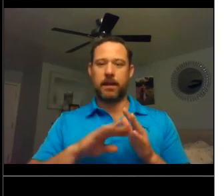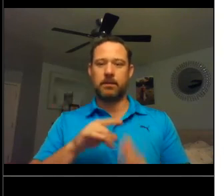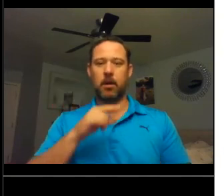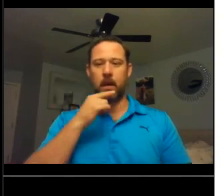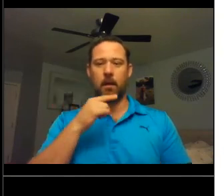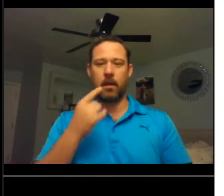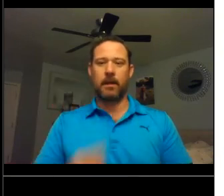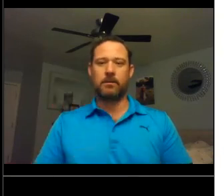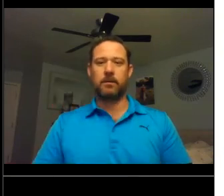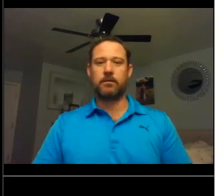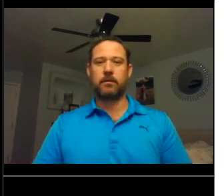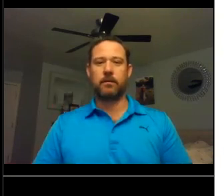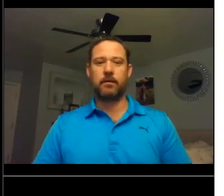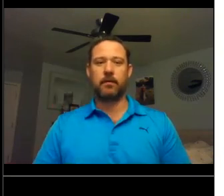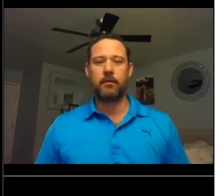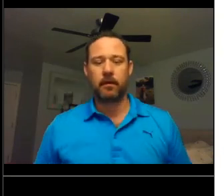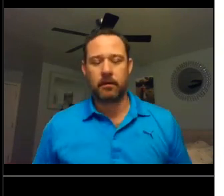population?